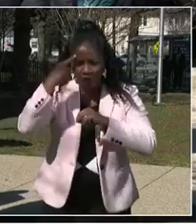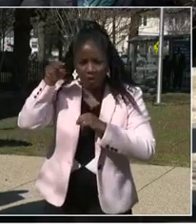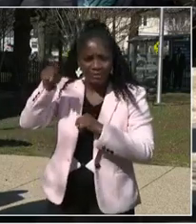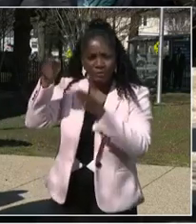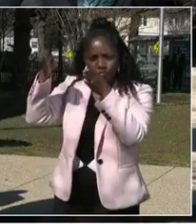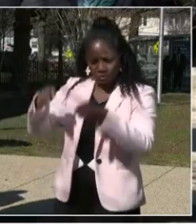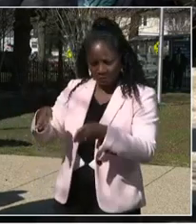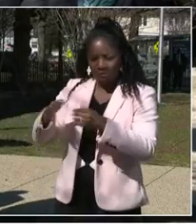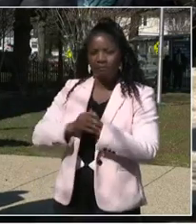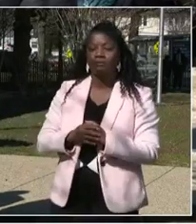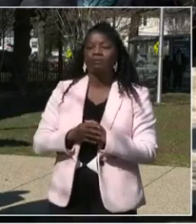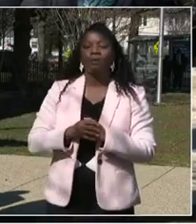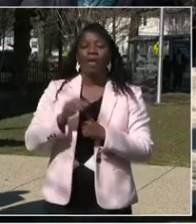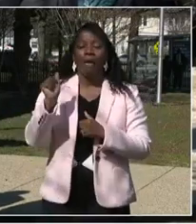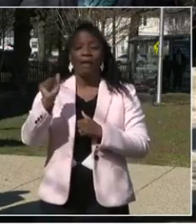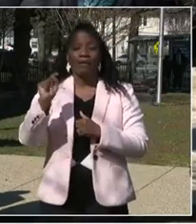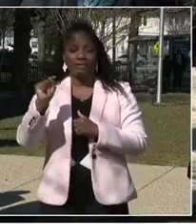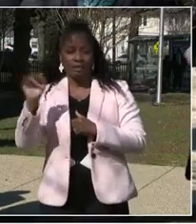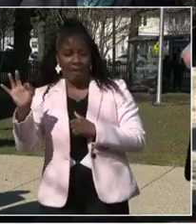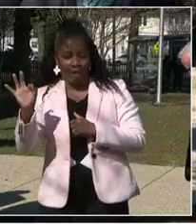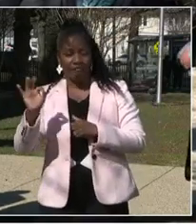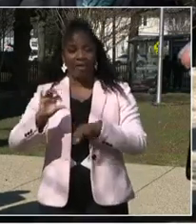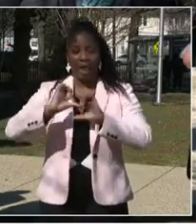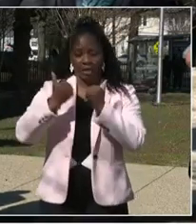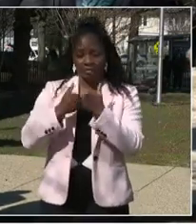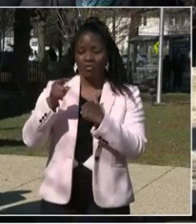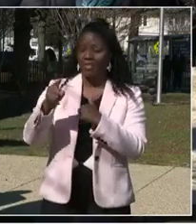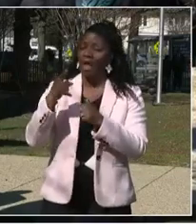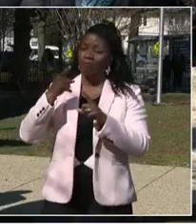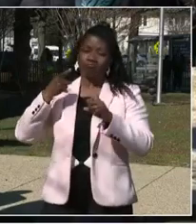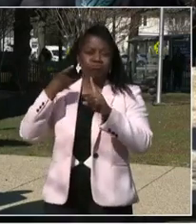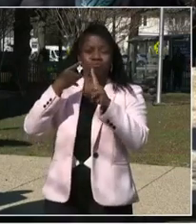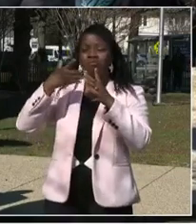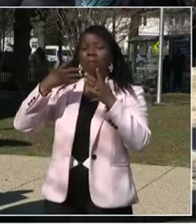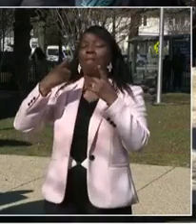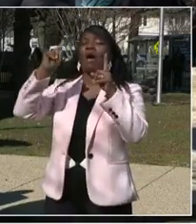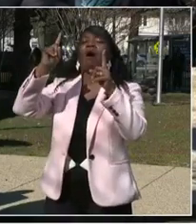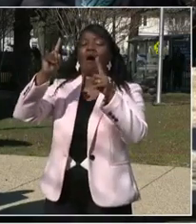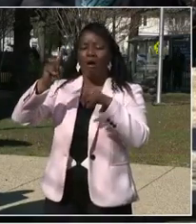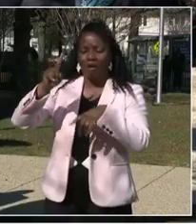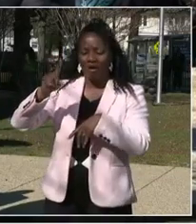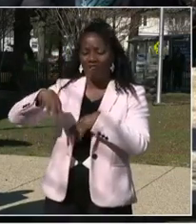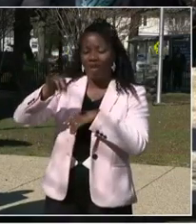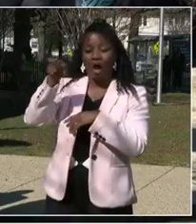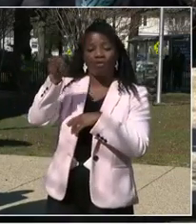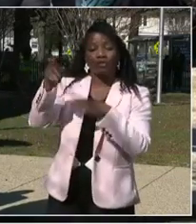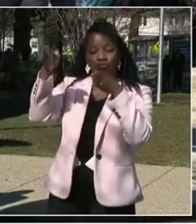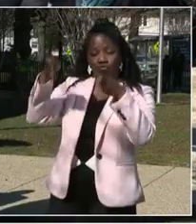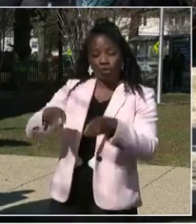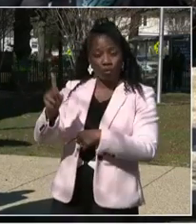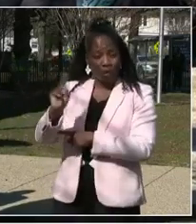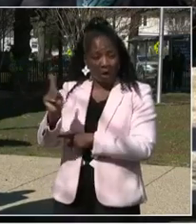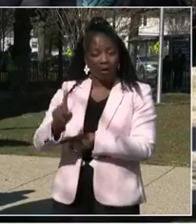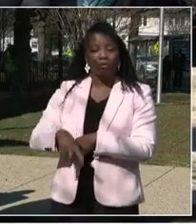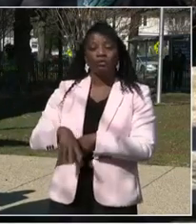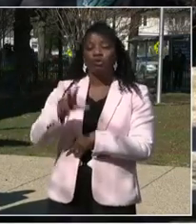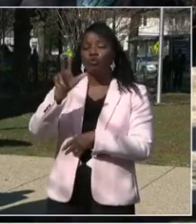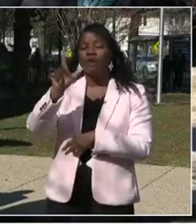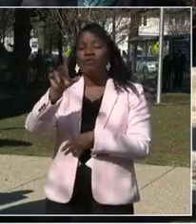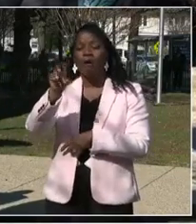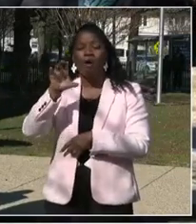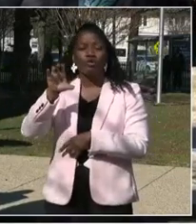Brevard. ATF agents ultimately located suspect Brevard in the 2300 block of Pennsylvania